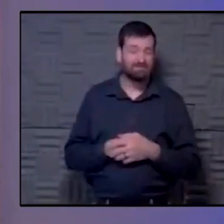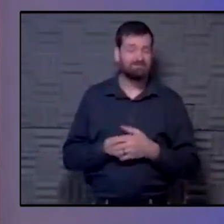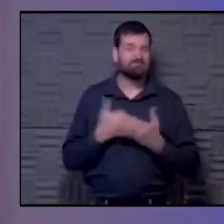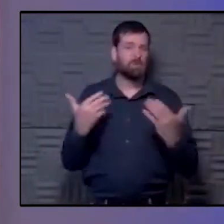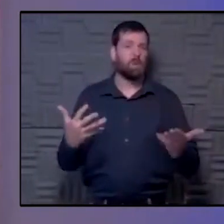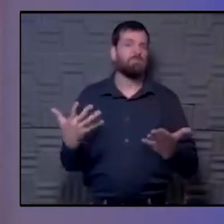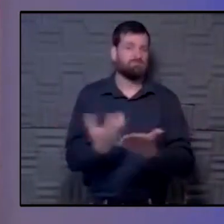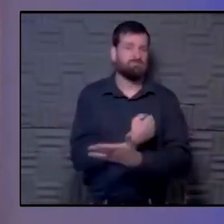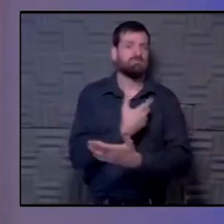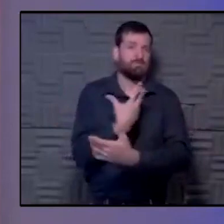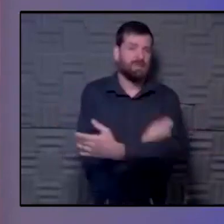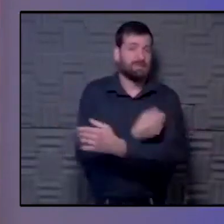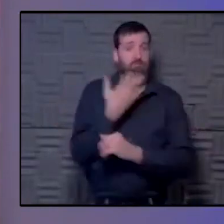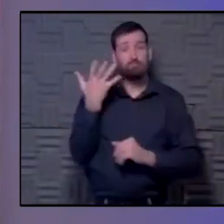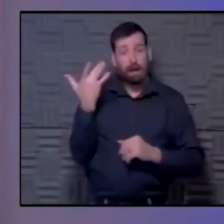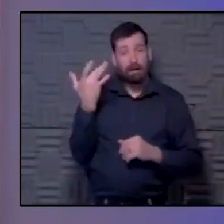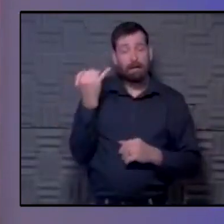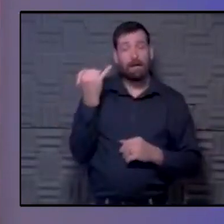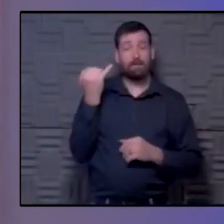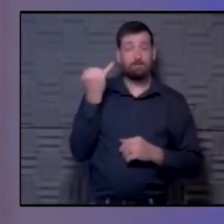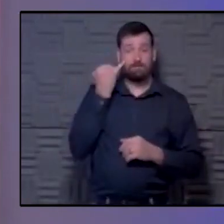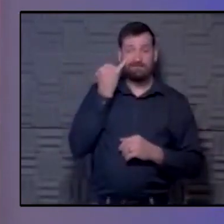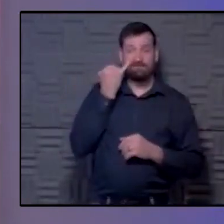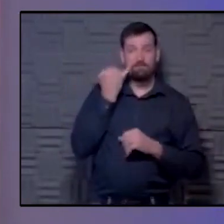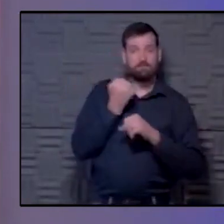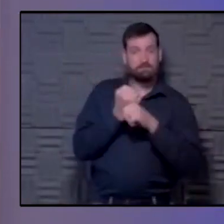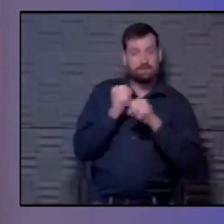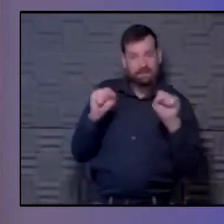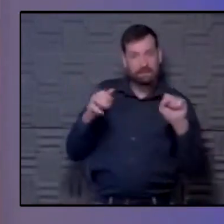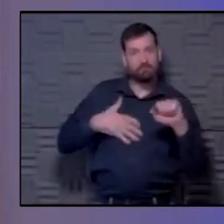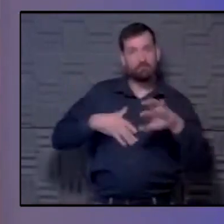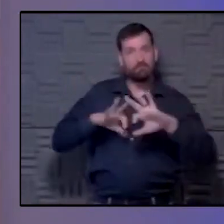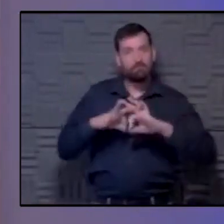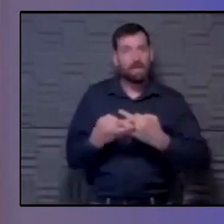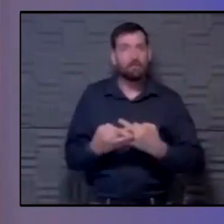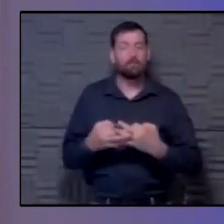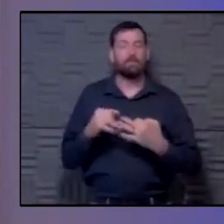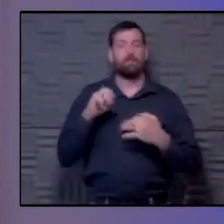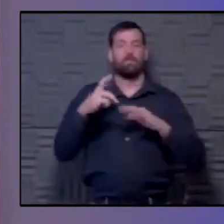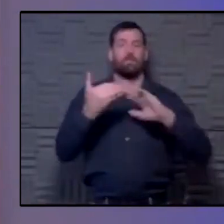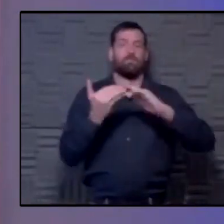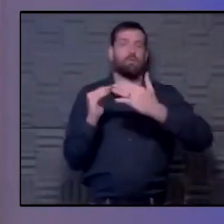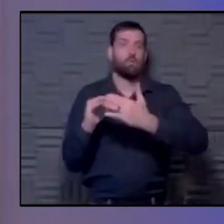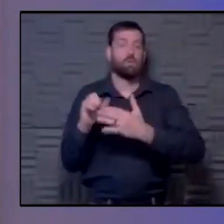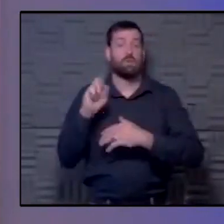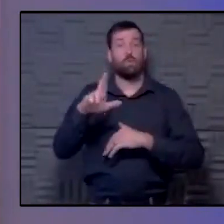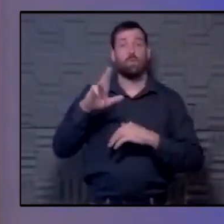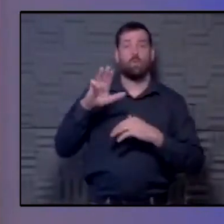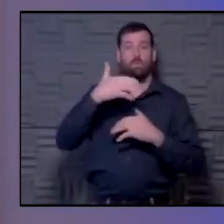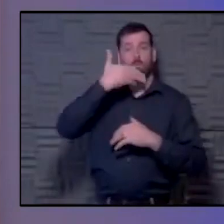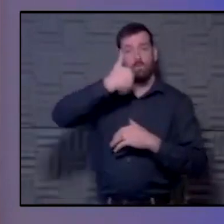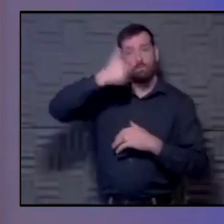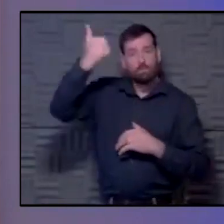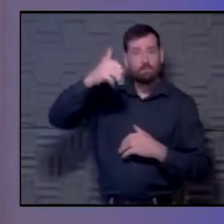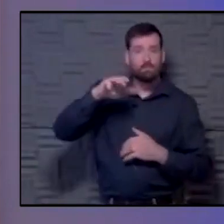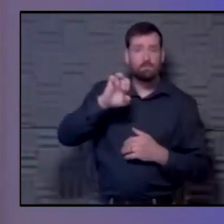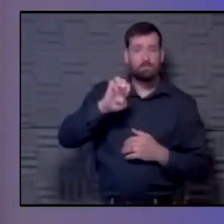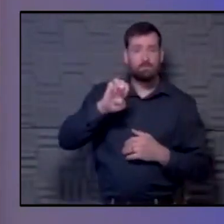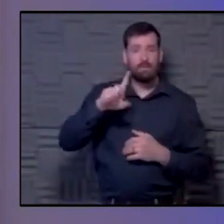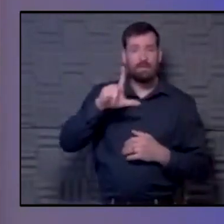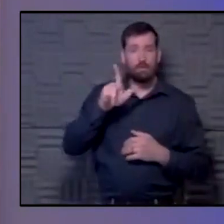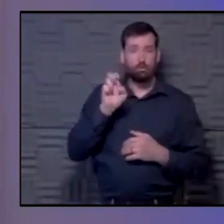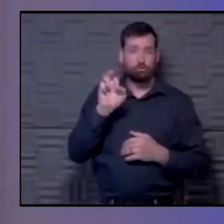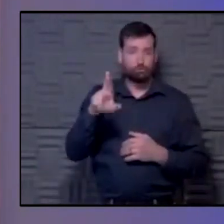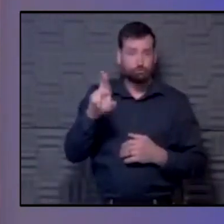this vaccine, because if it'll save my family's life or the community or the elders in my community, the